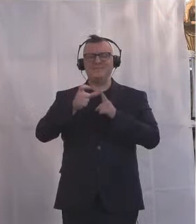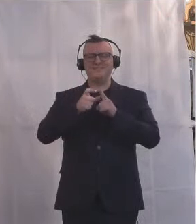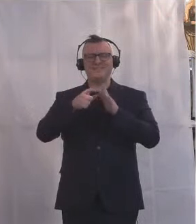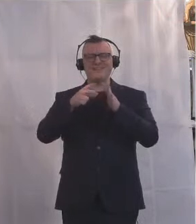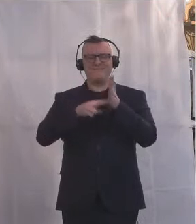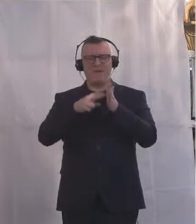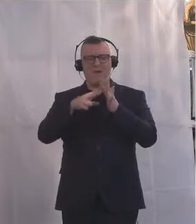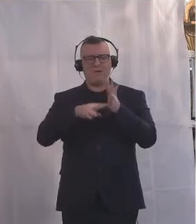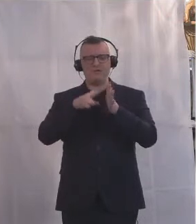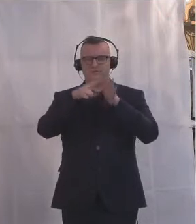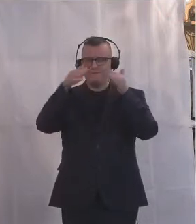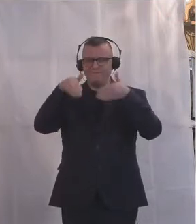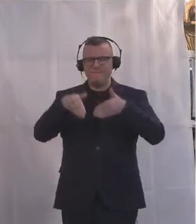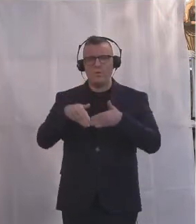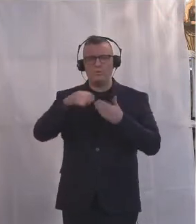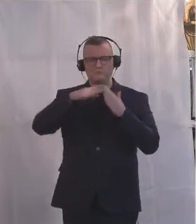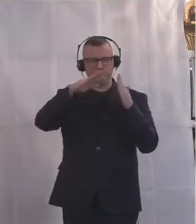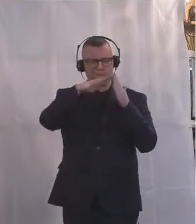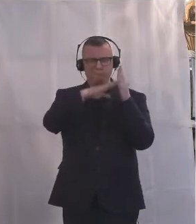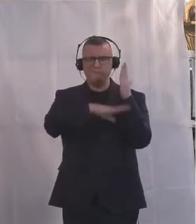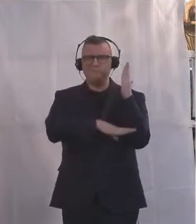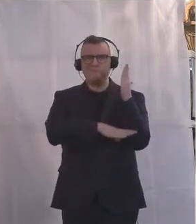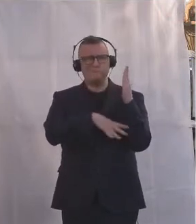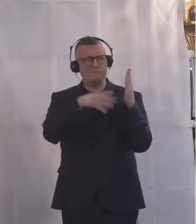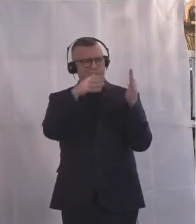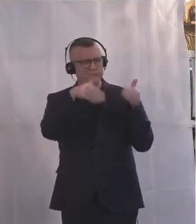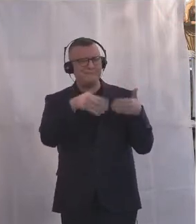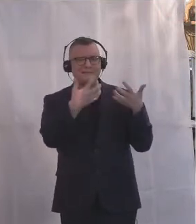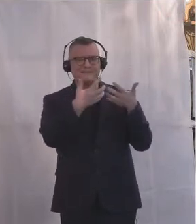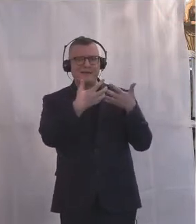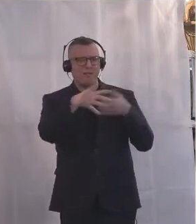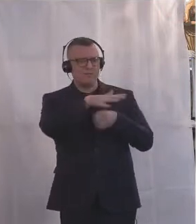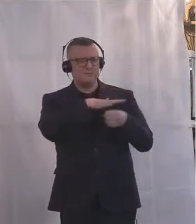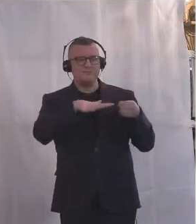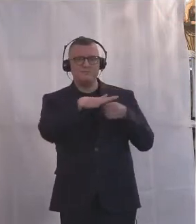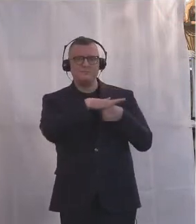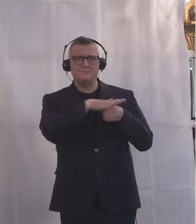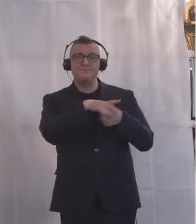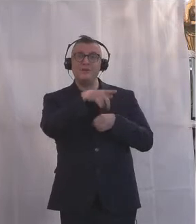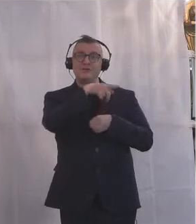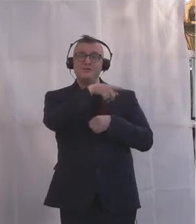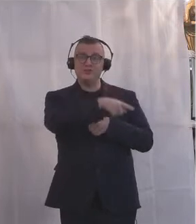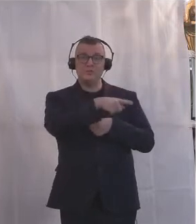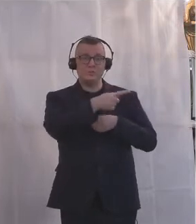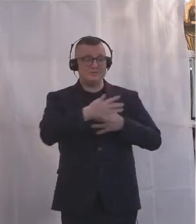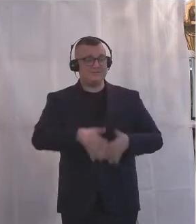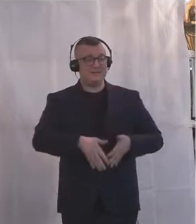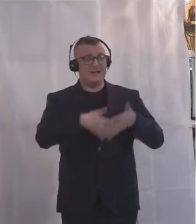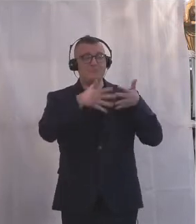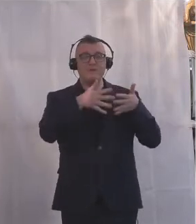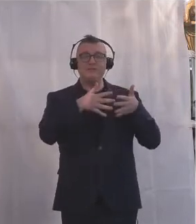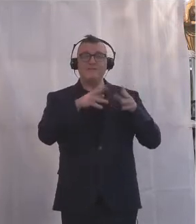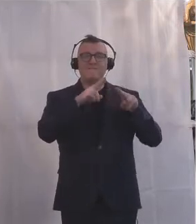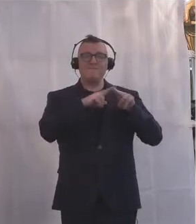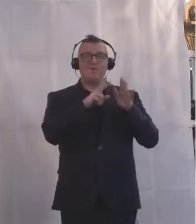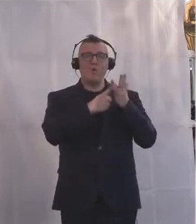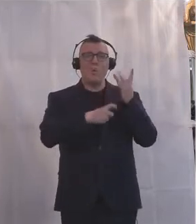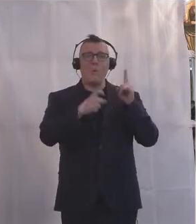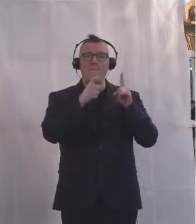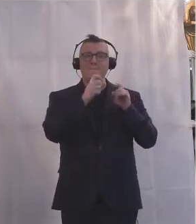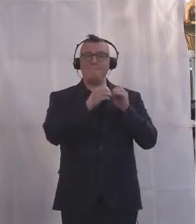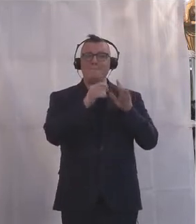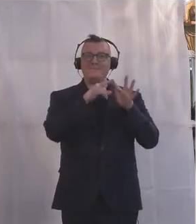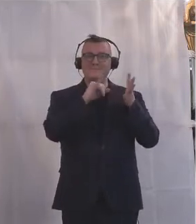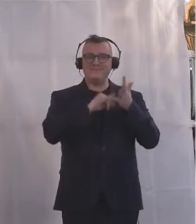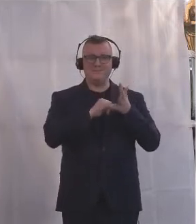in tech. Last year, Izzy was celebrated as a Forbes 30 Under 30 for social impact.